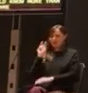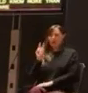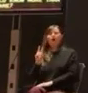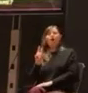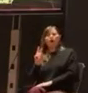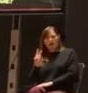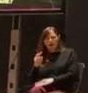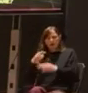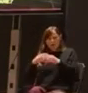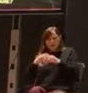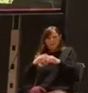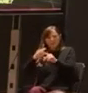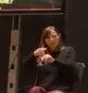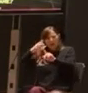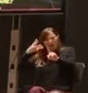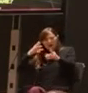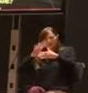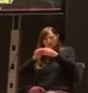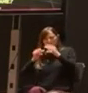Wow.